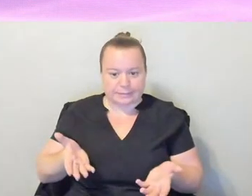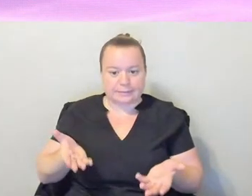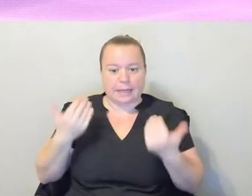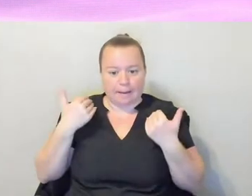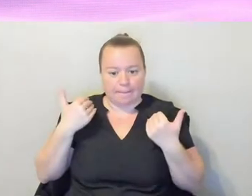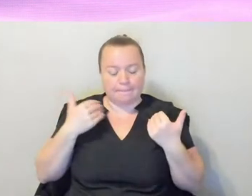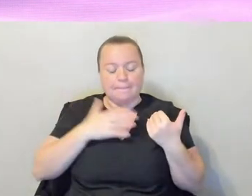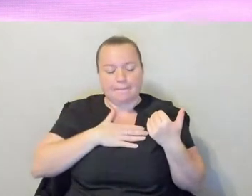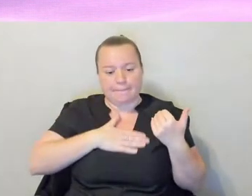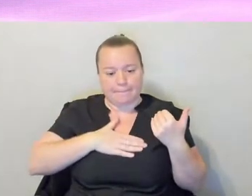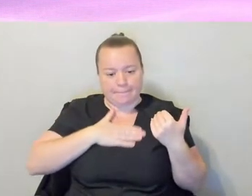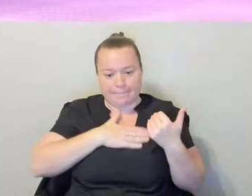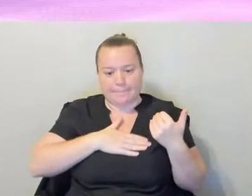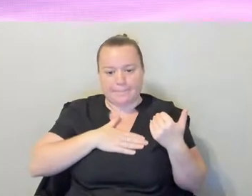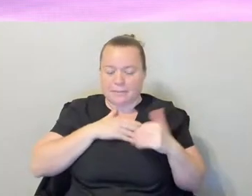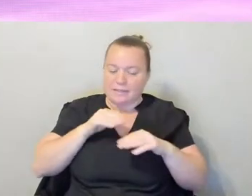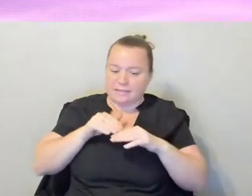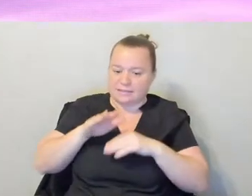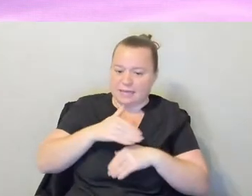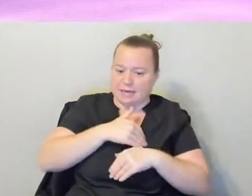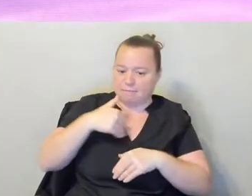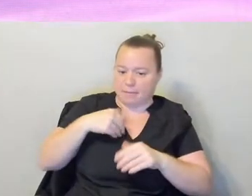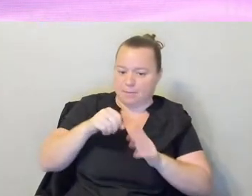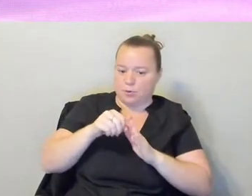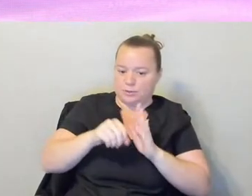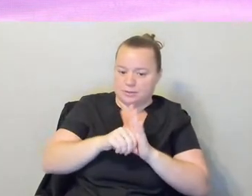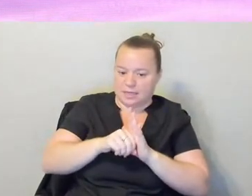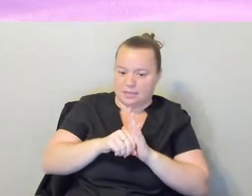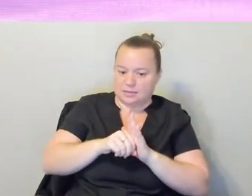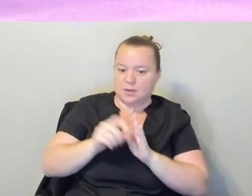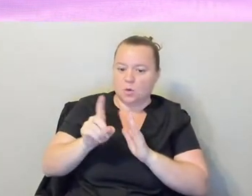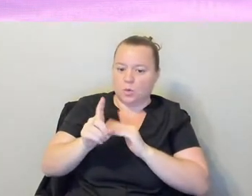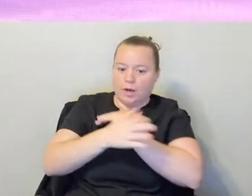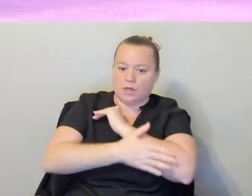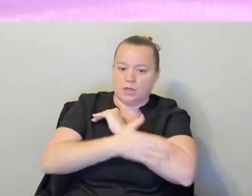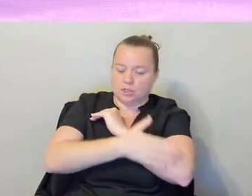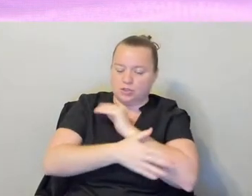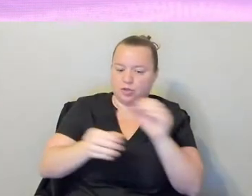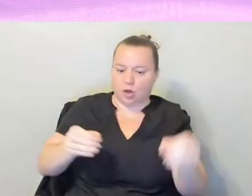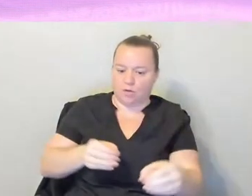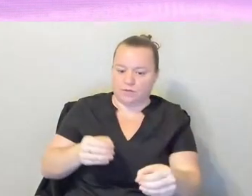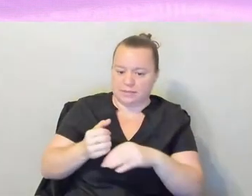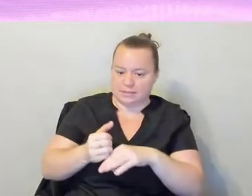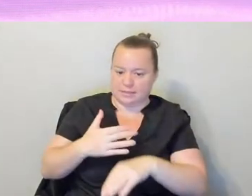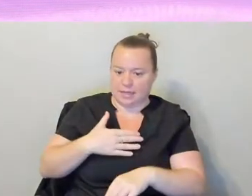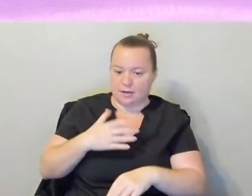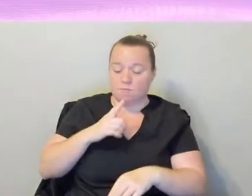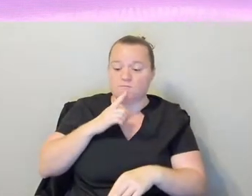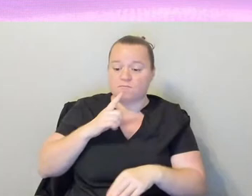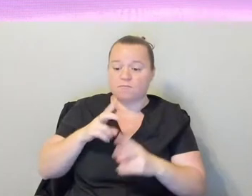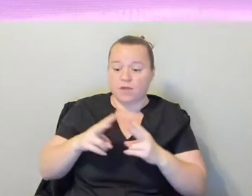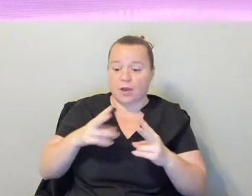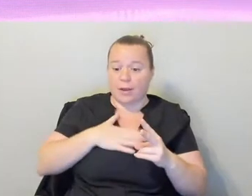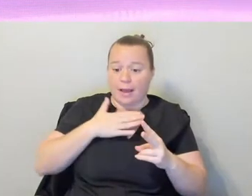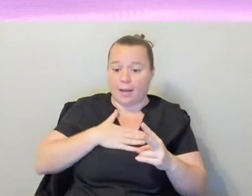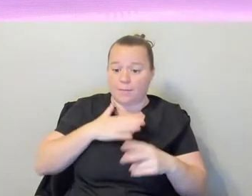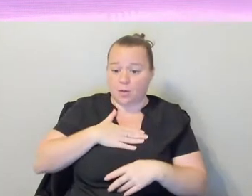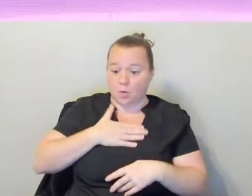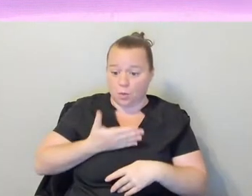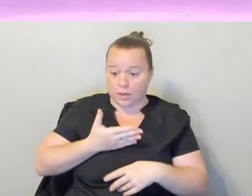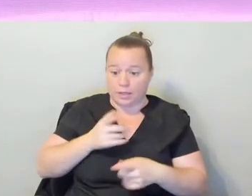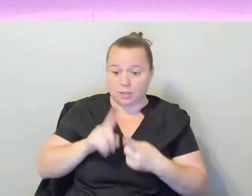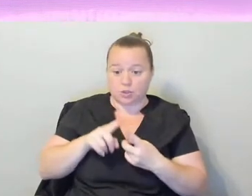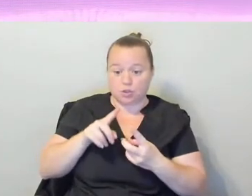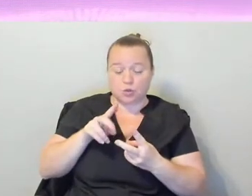please send member states where we have country offices to us, and we are very happy and willing to partner